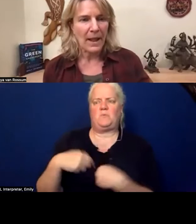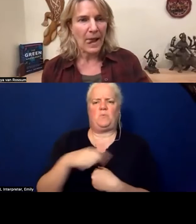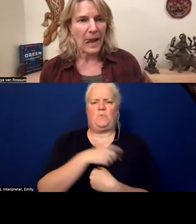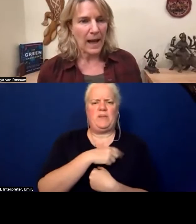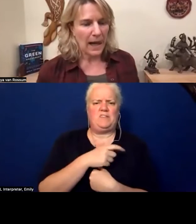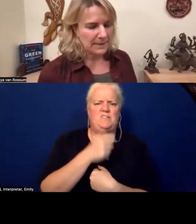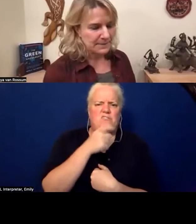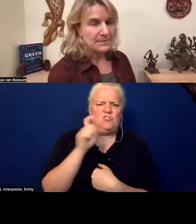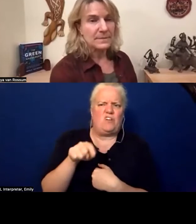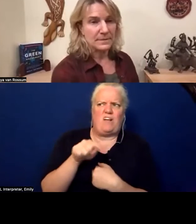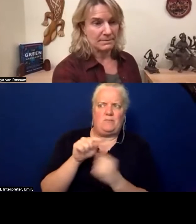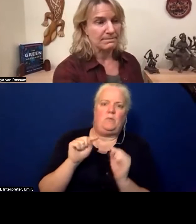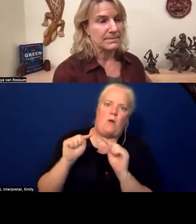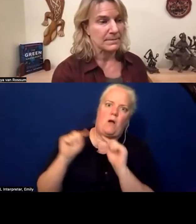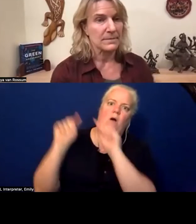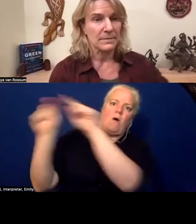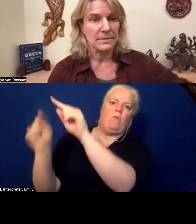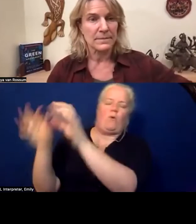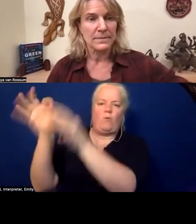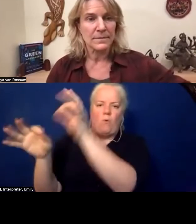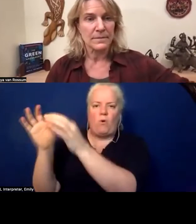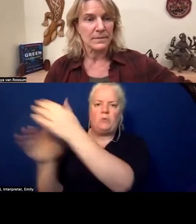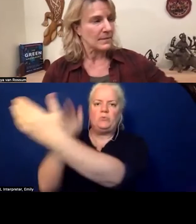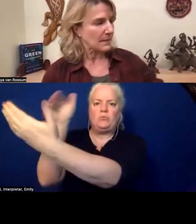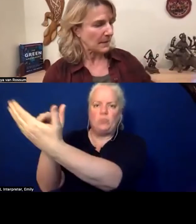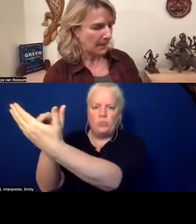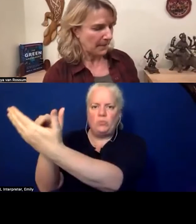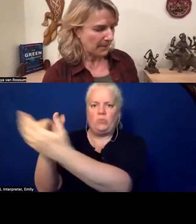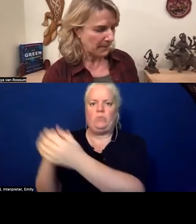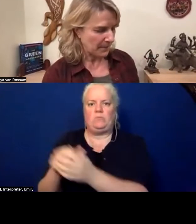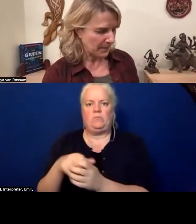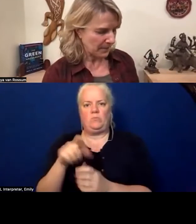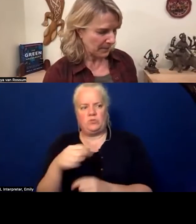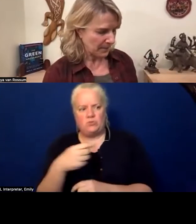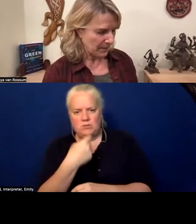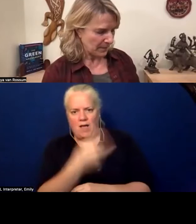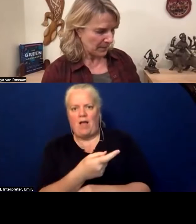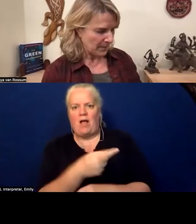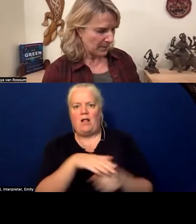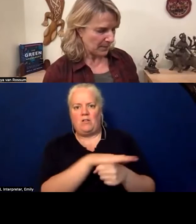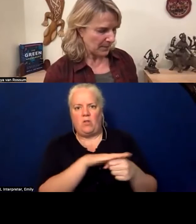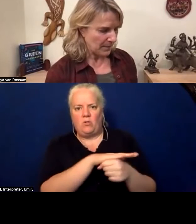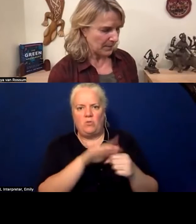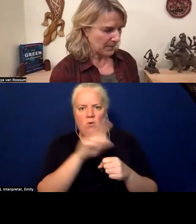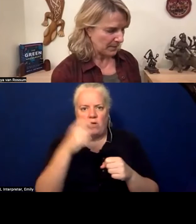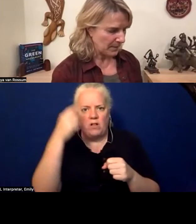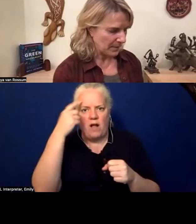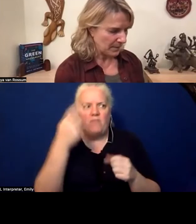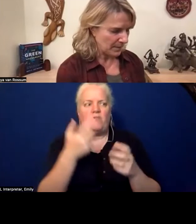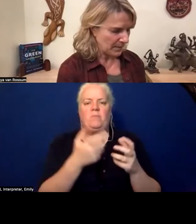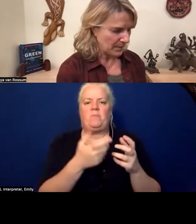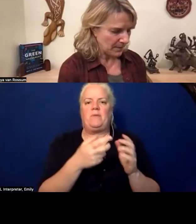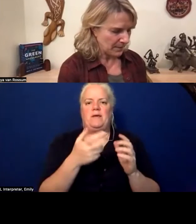that we should be making to local governments, to regulators, to people who are making